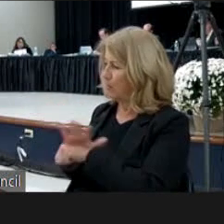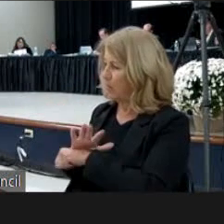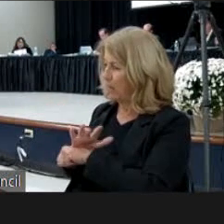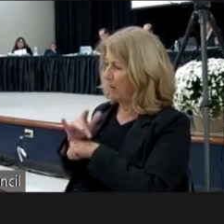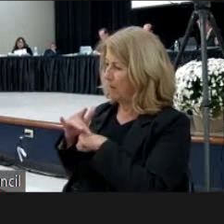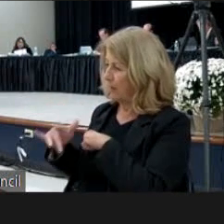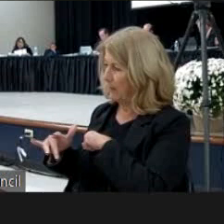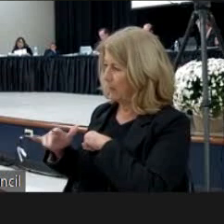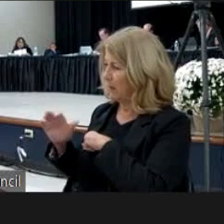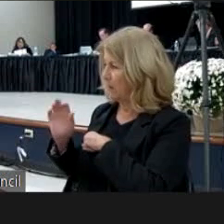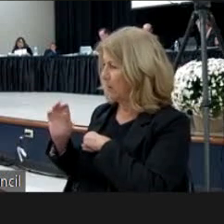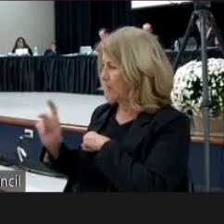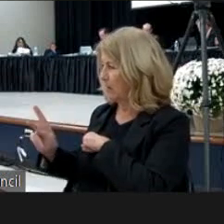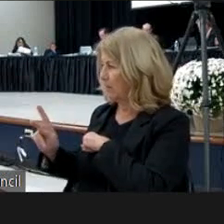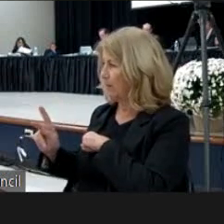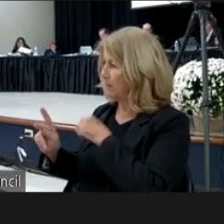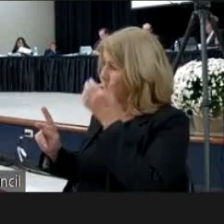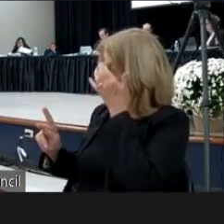Okay.